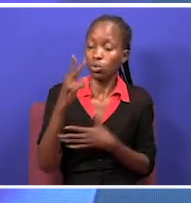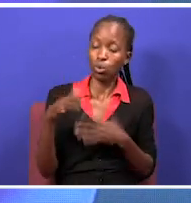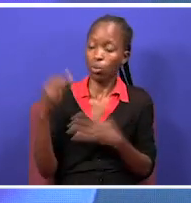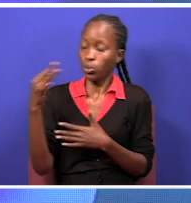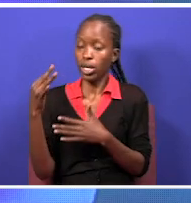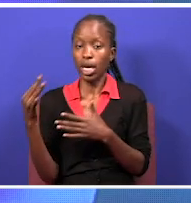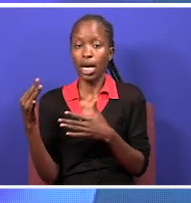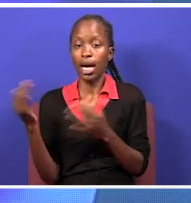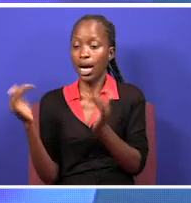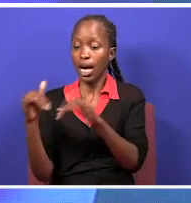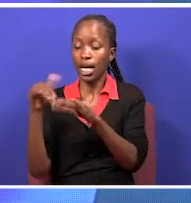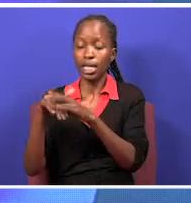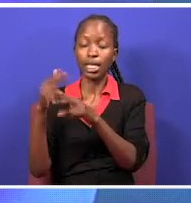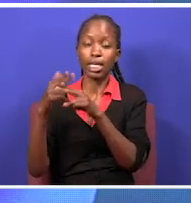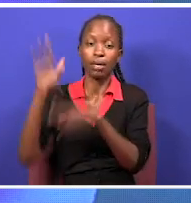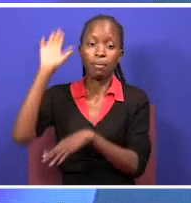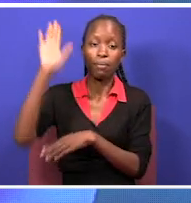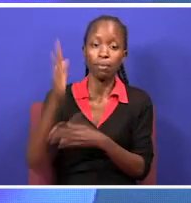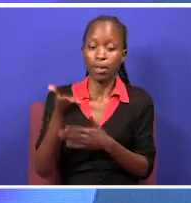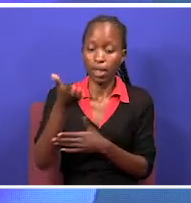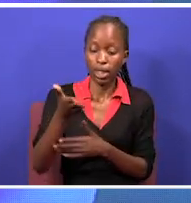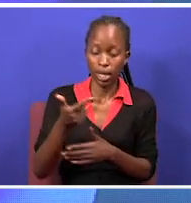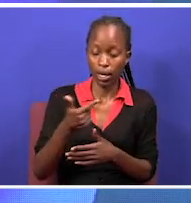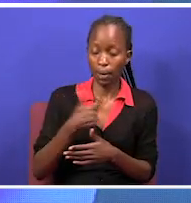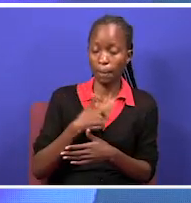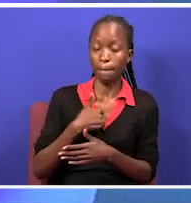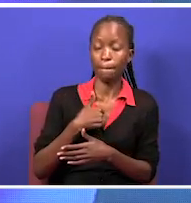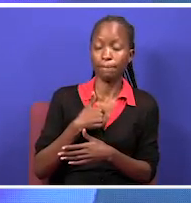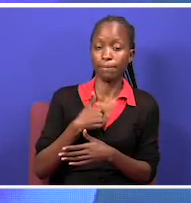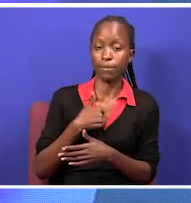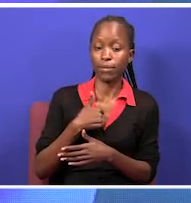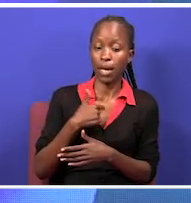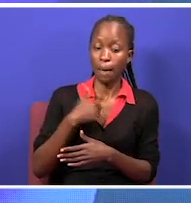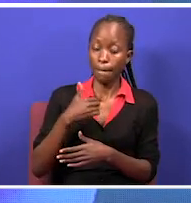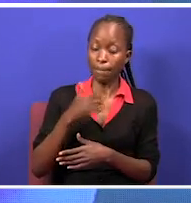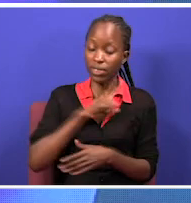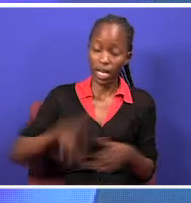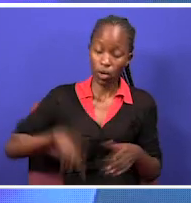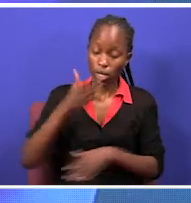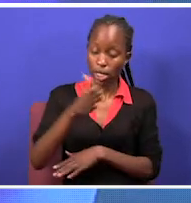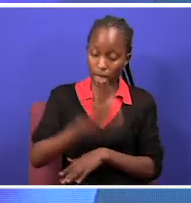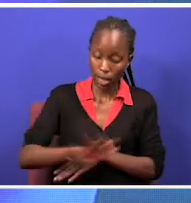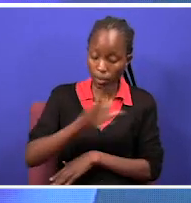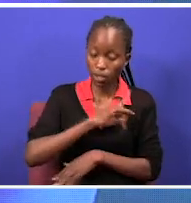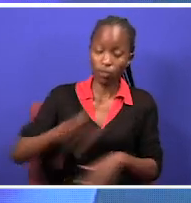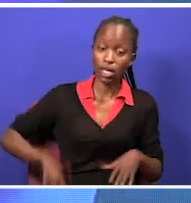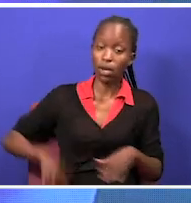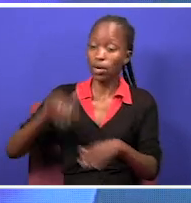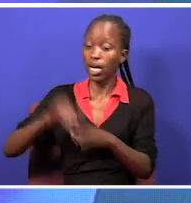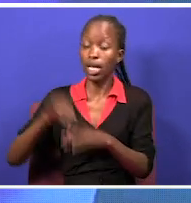gathered in my name, there I will be. The presence of the Lord in the